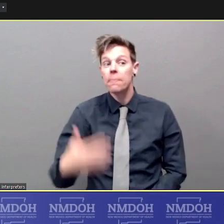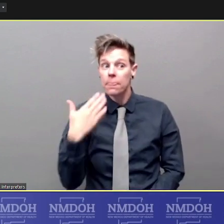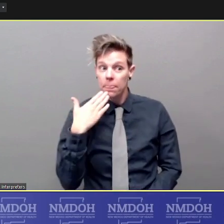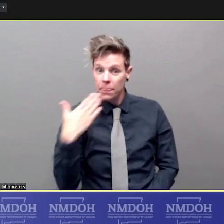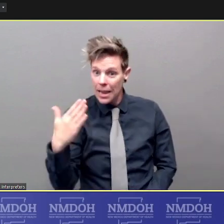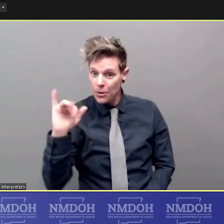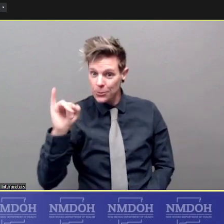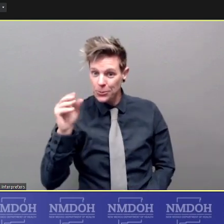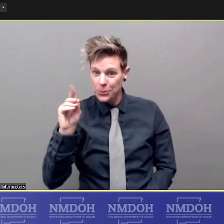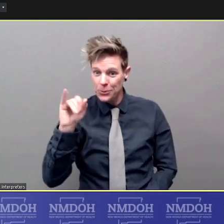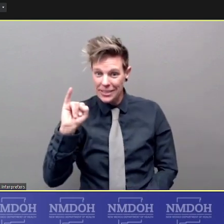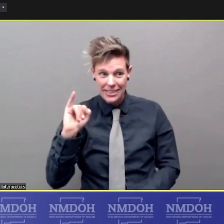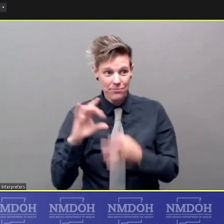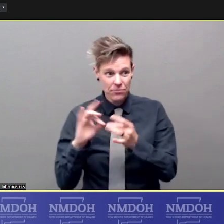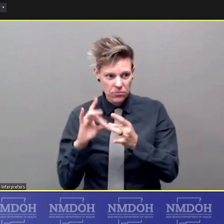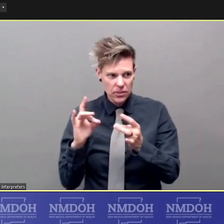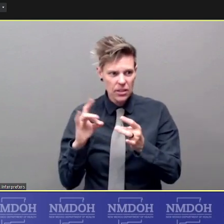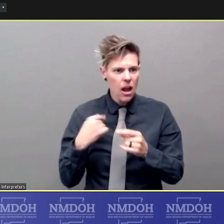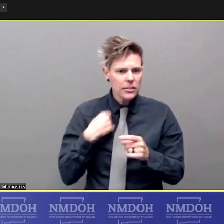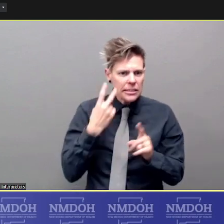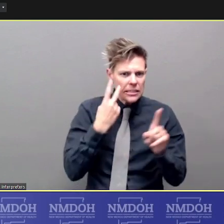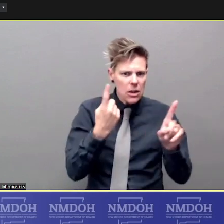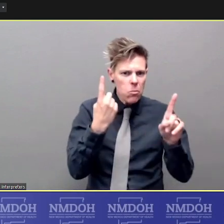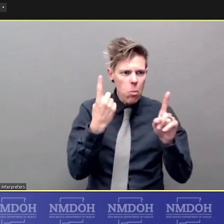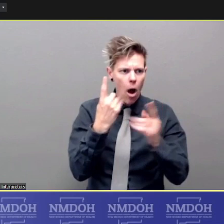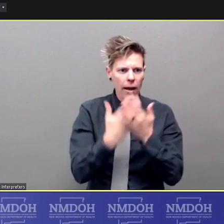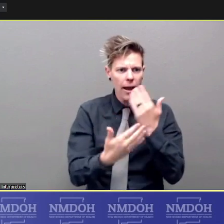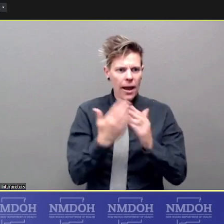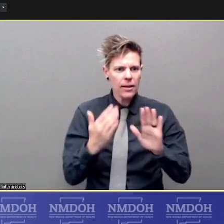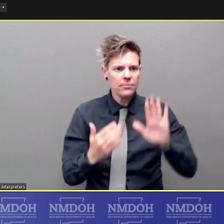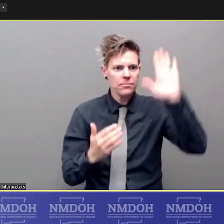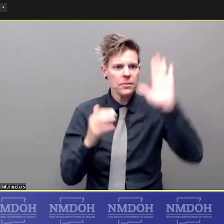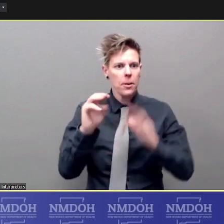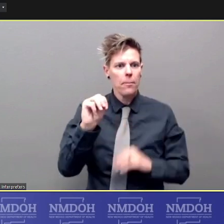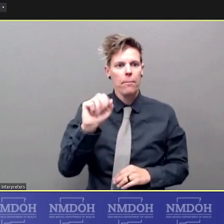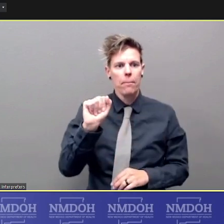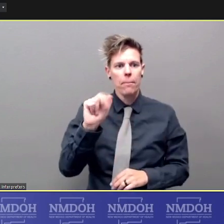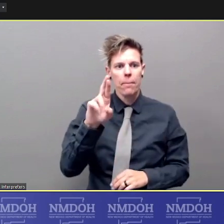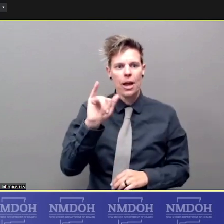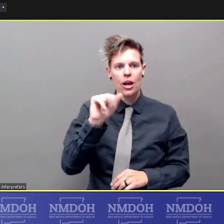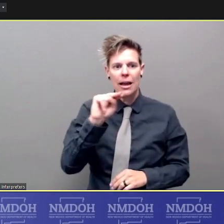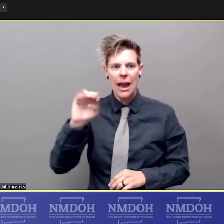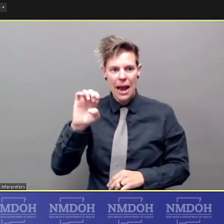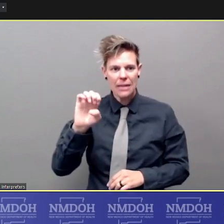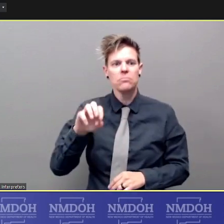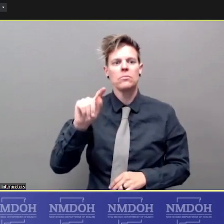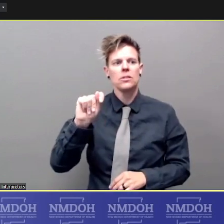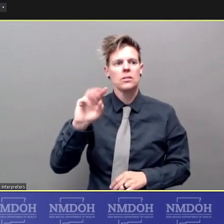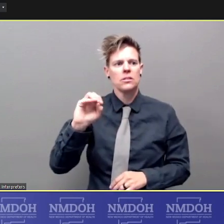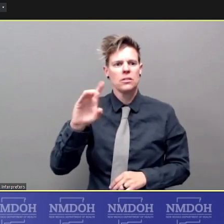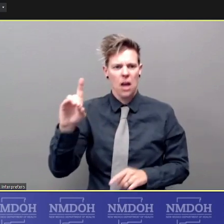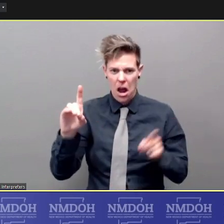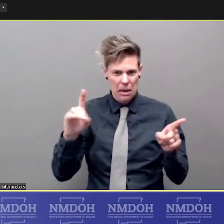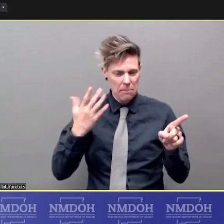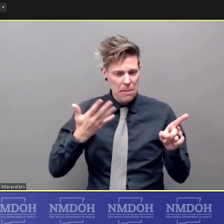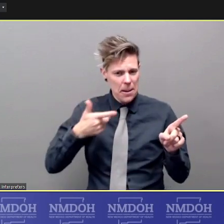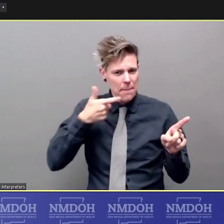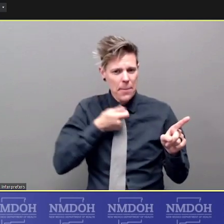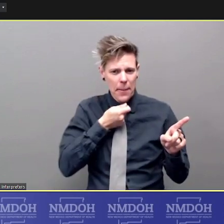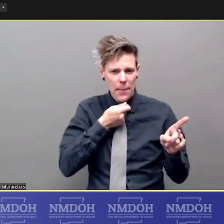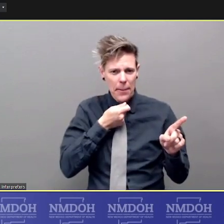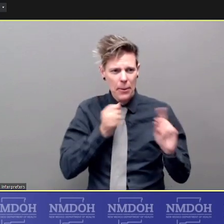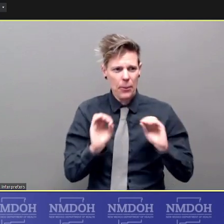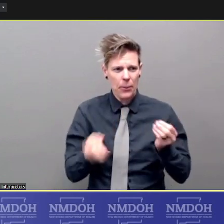one hand raised. It's Marion Todd with the Santa Fe New Mexican, but I don't think she has mic abilities. So I think we can wrap it up